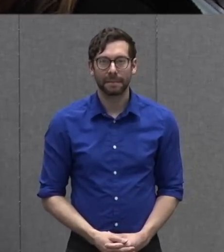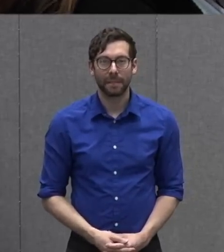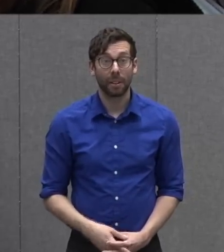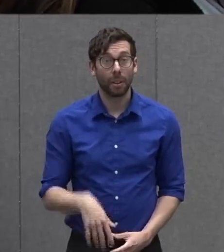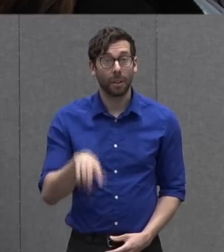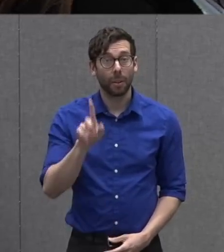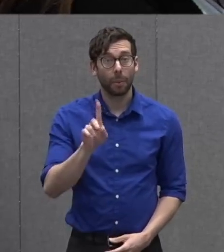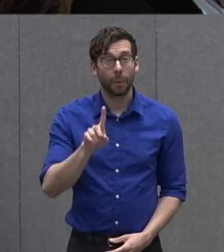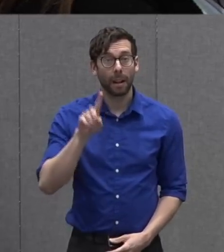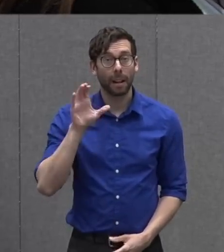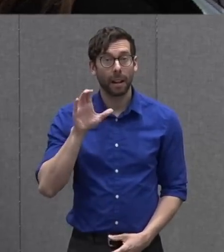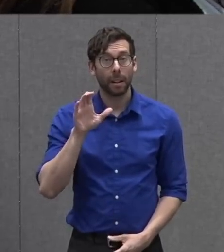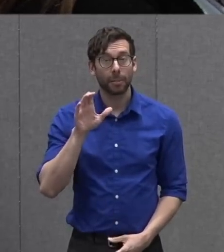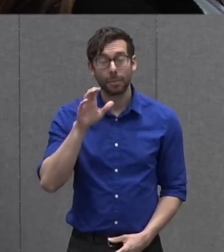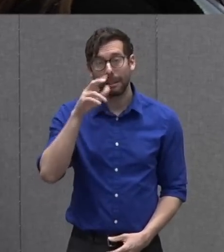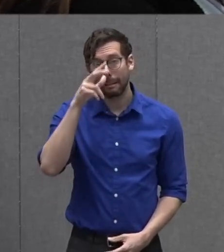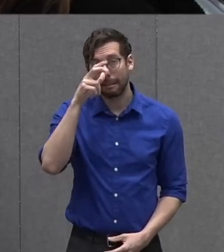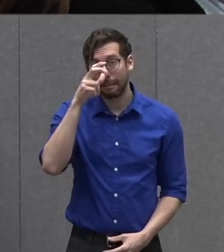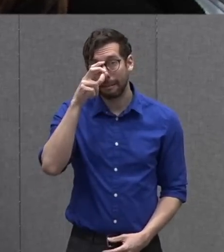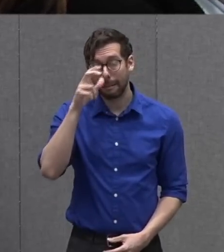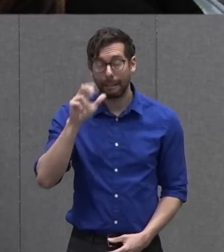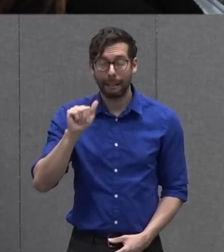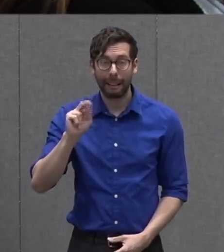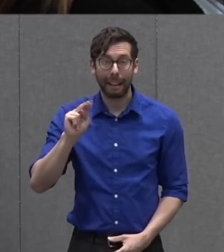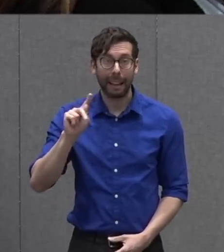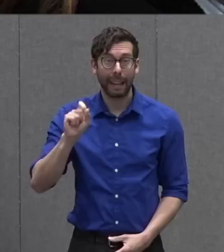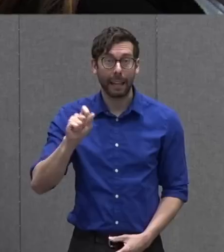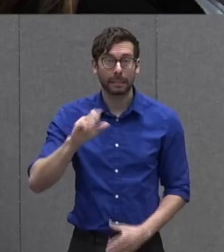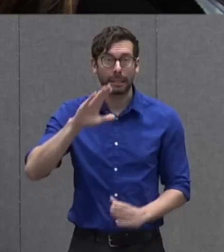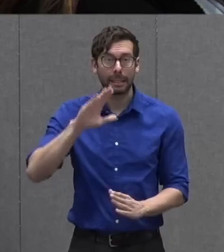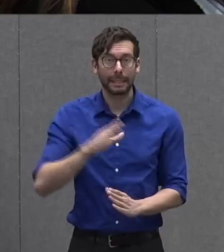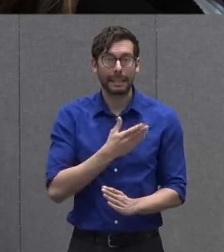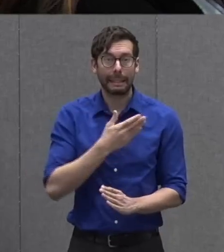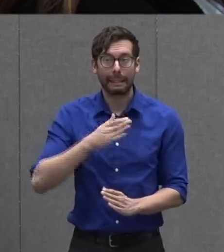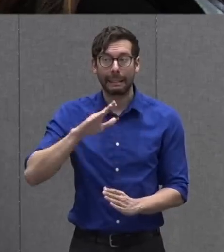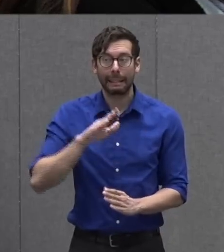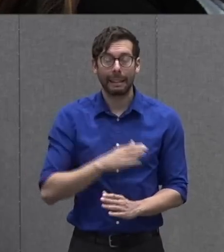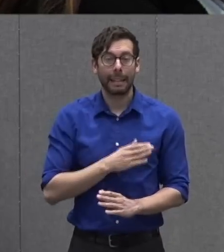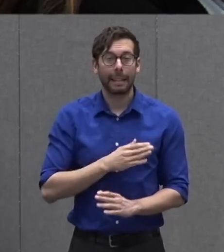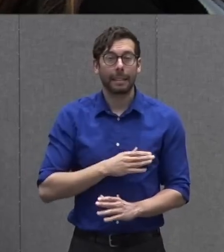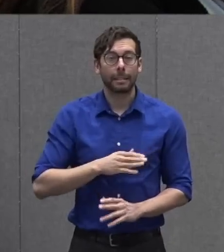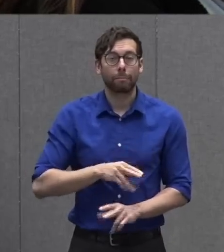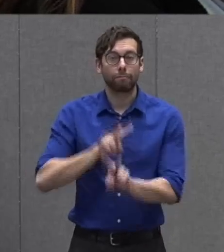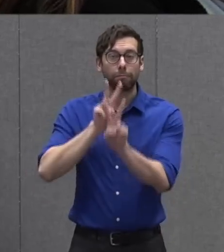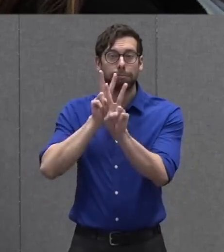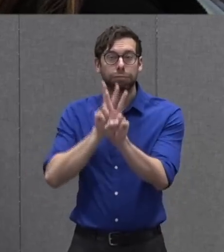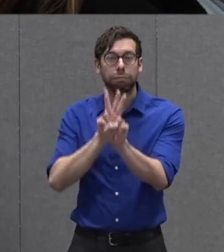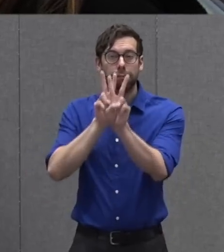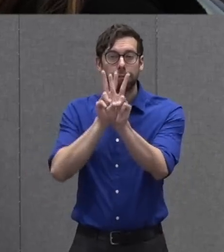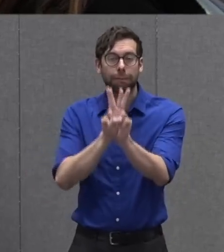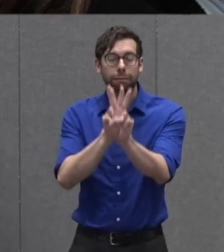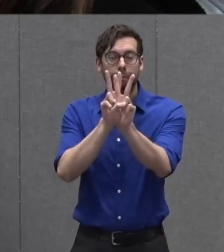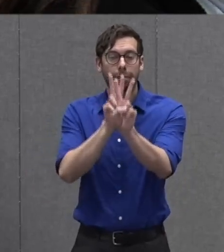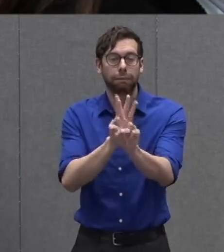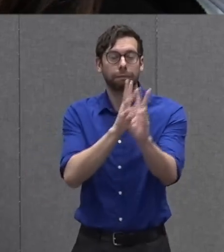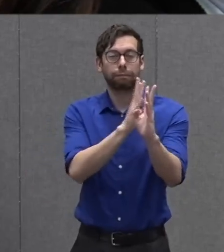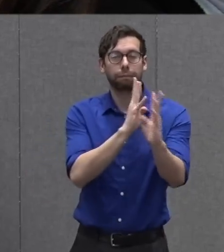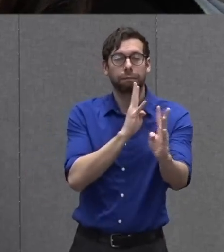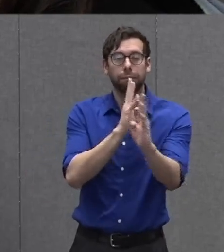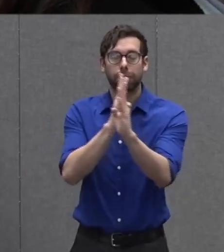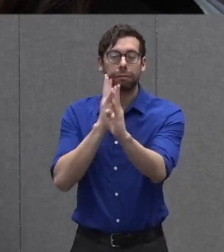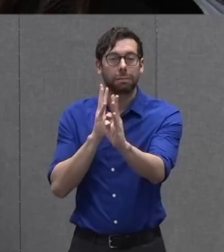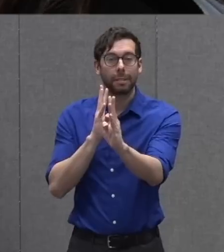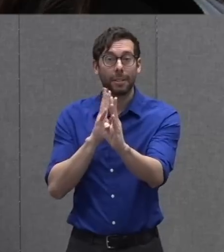100 ants were singing and marching in 2 rows. We're going to a picnic, a hey and